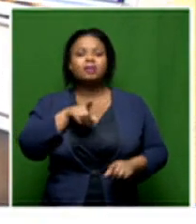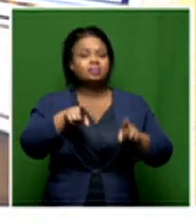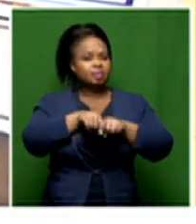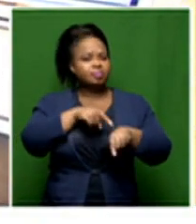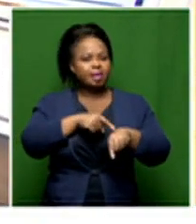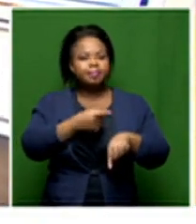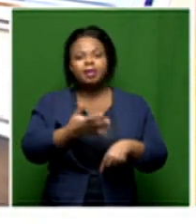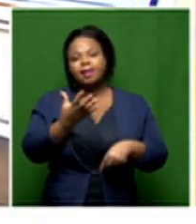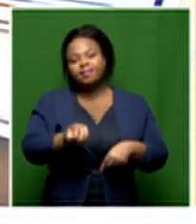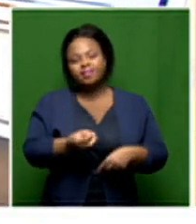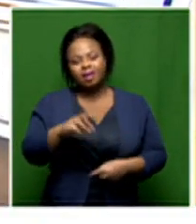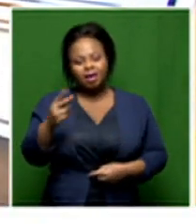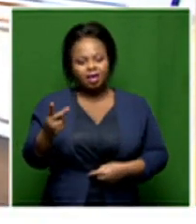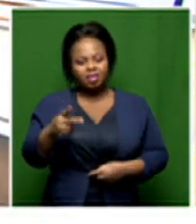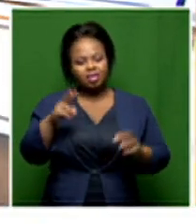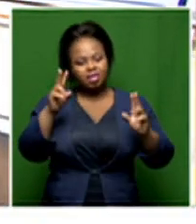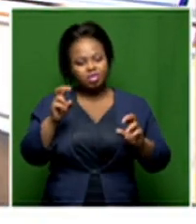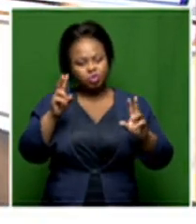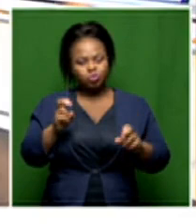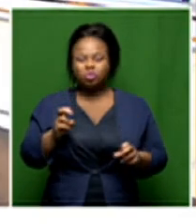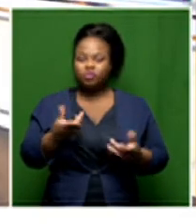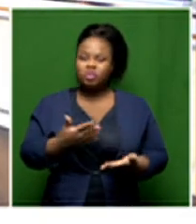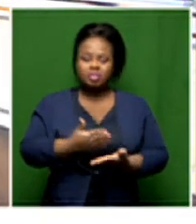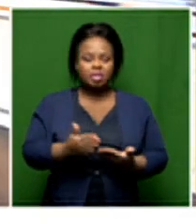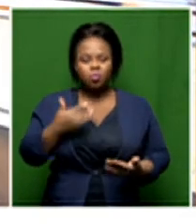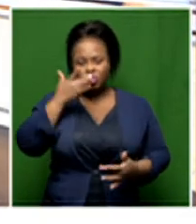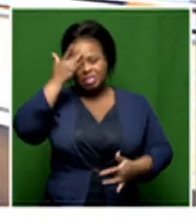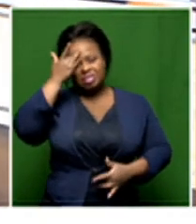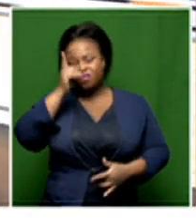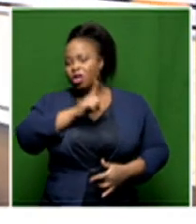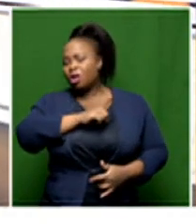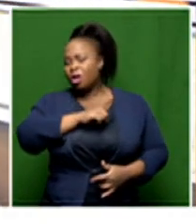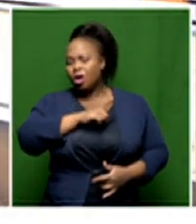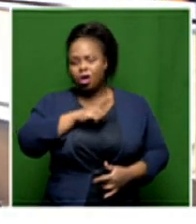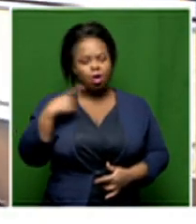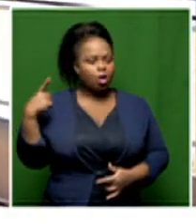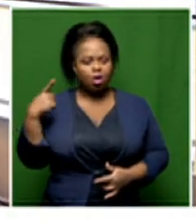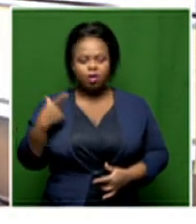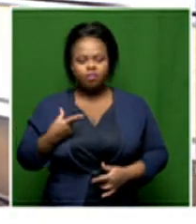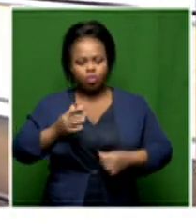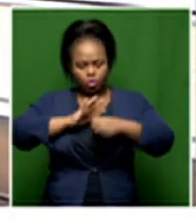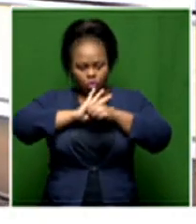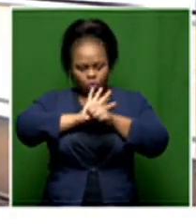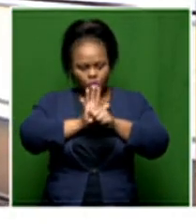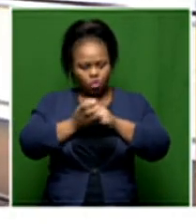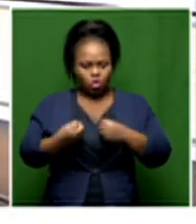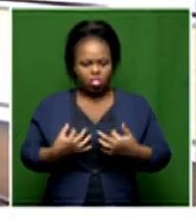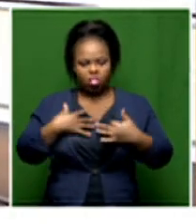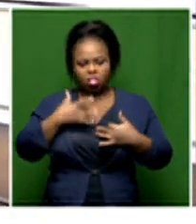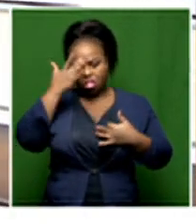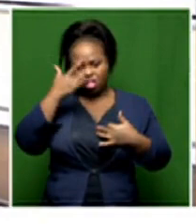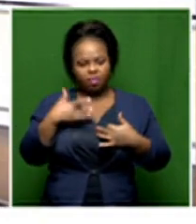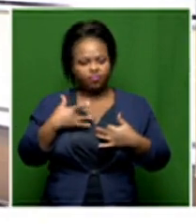have the issues associated with long COVID. And again, where someone